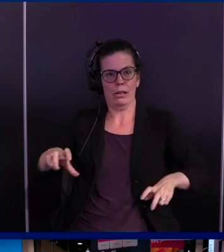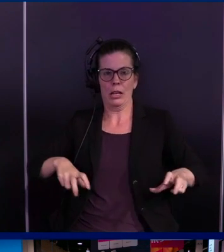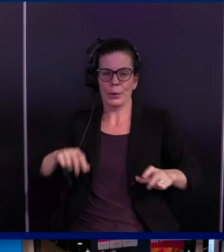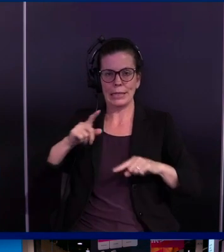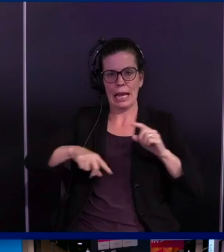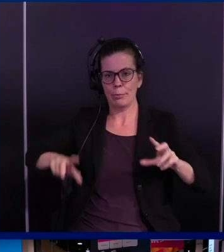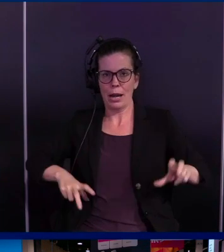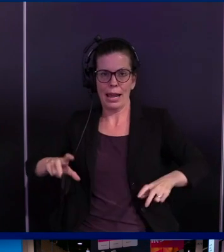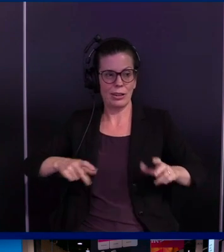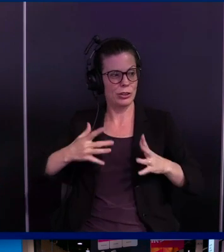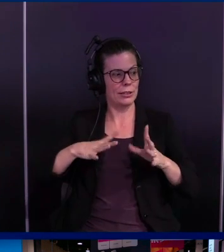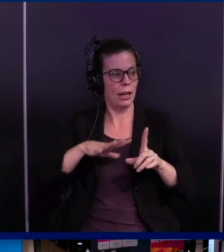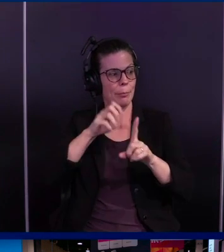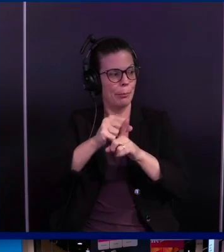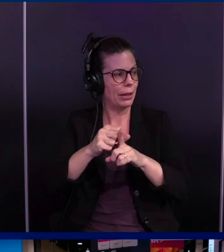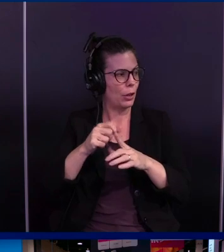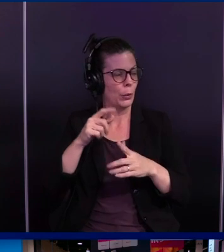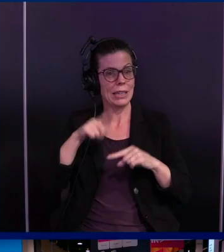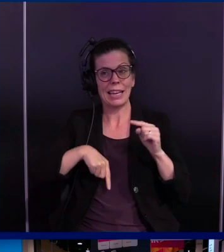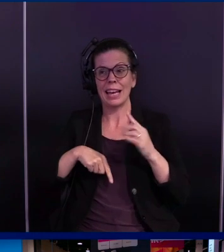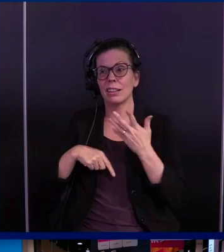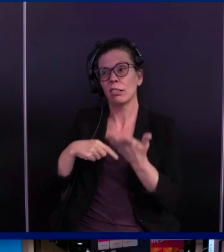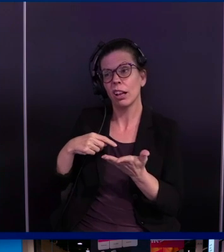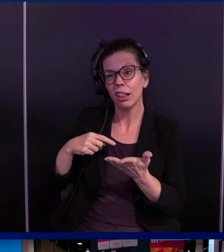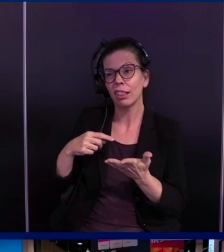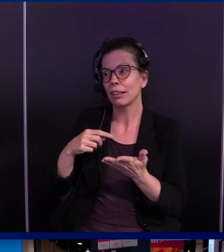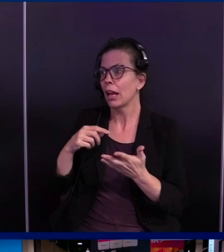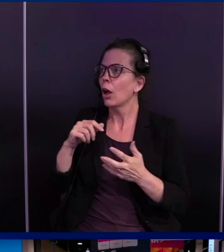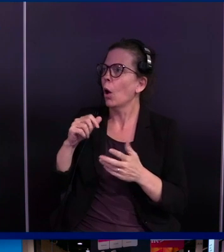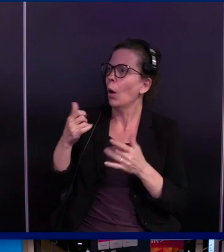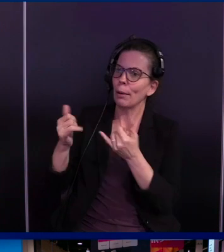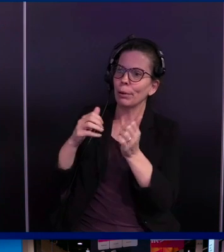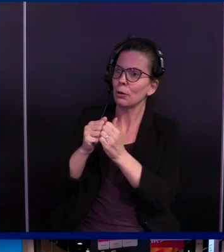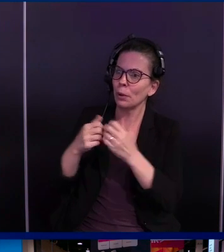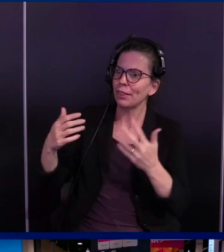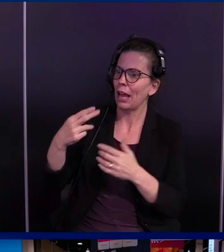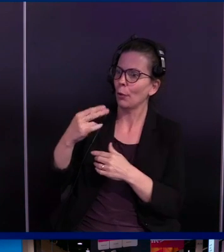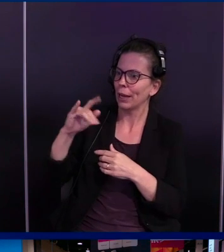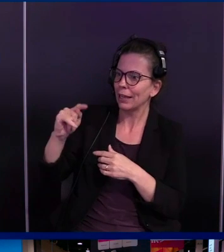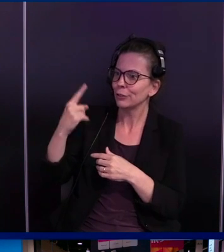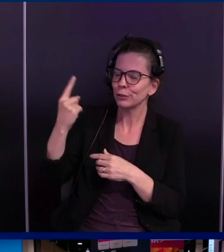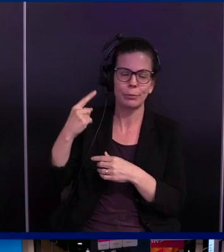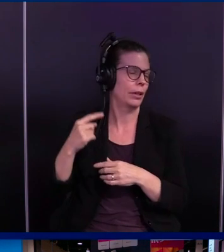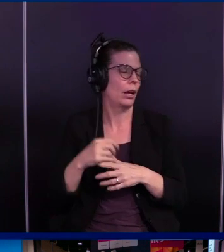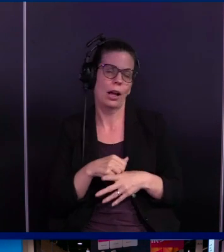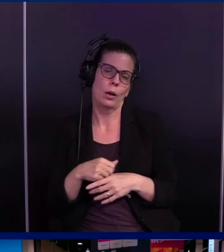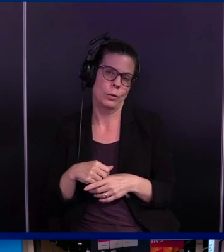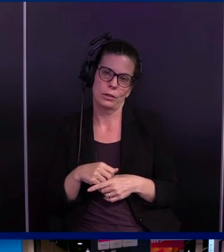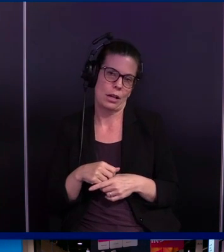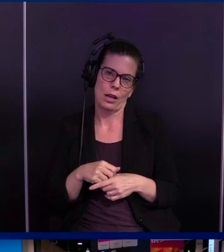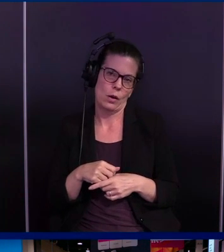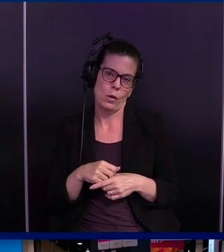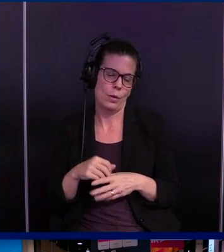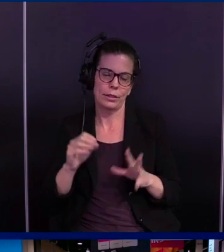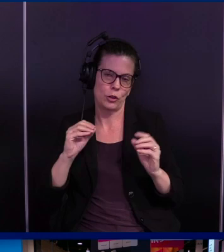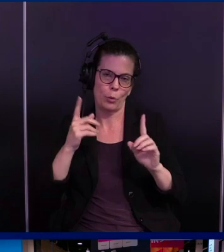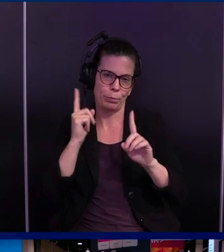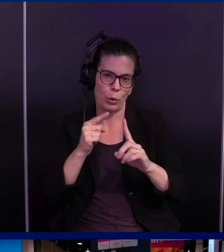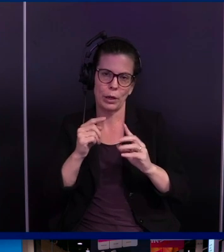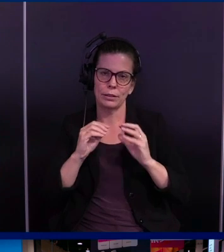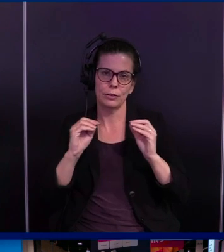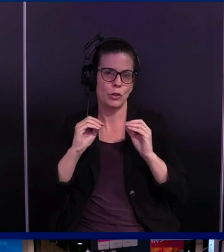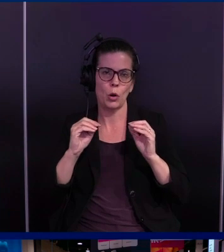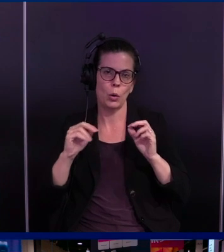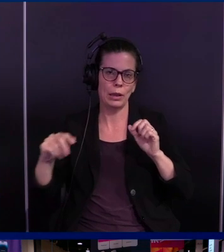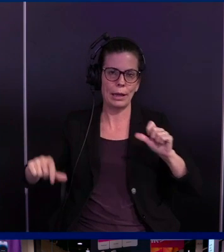no longer can unlock? Like, oh, I played without hints or something. Like, No. That's a little Easter egg. There's no points. There's no street